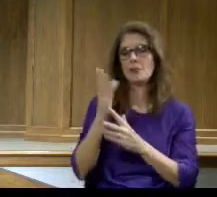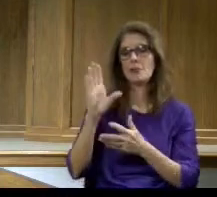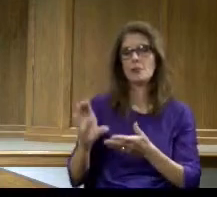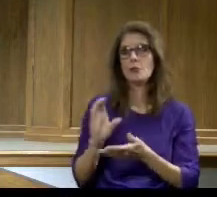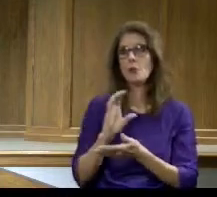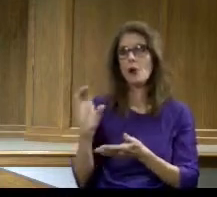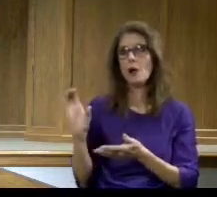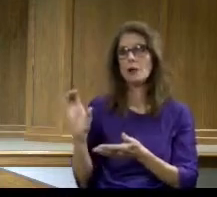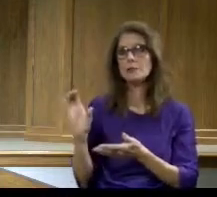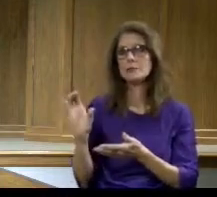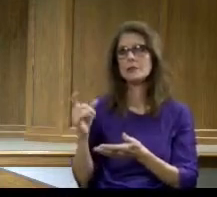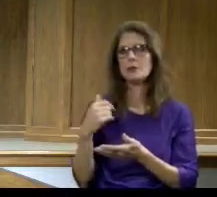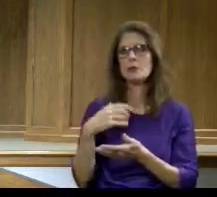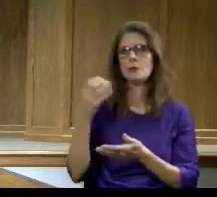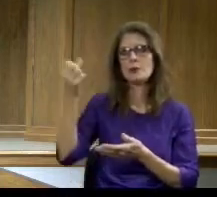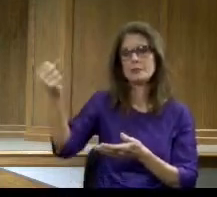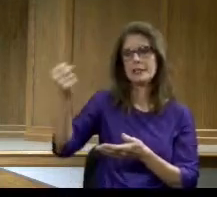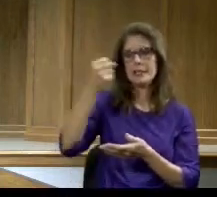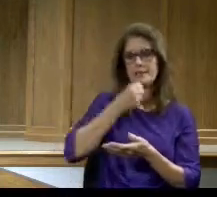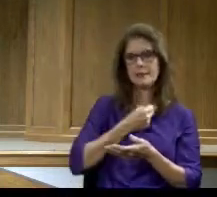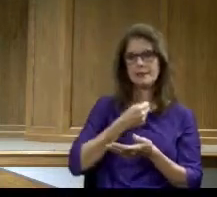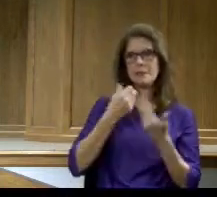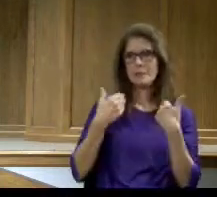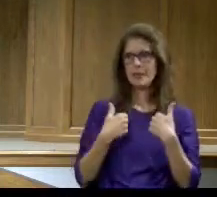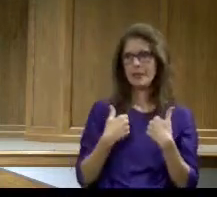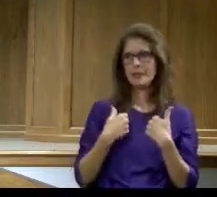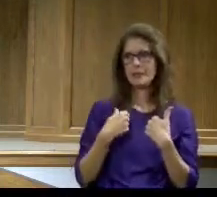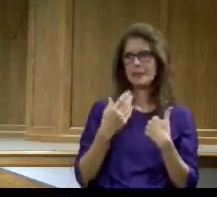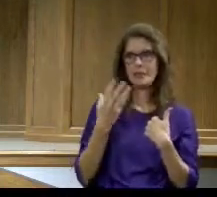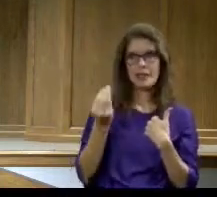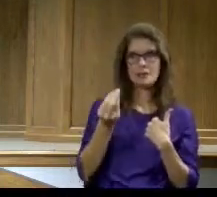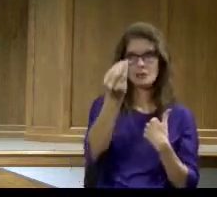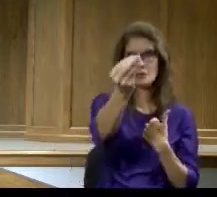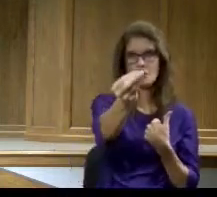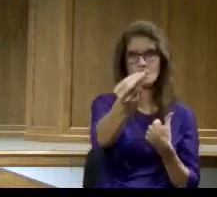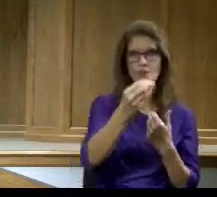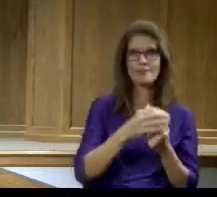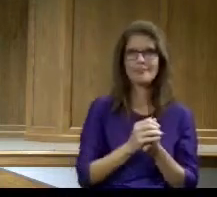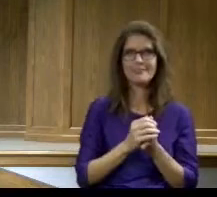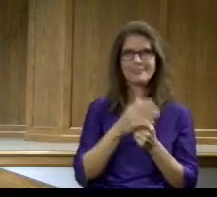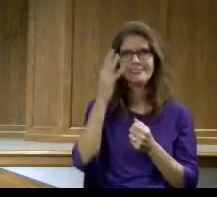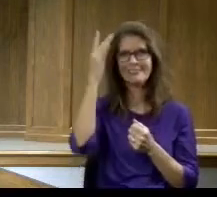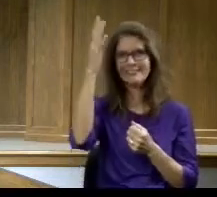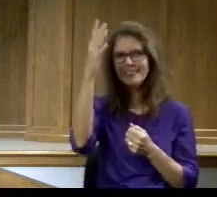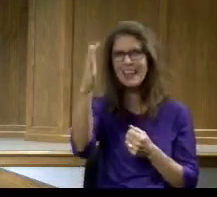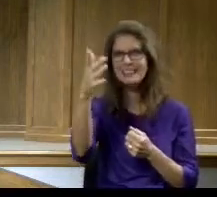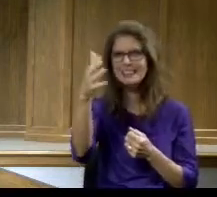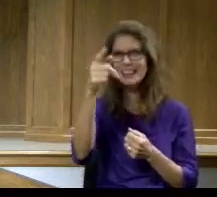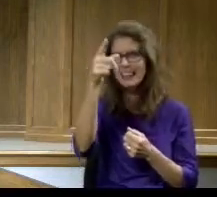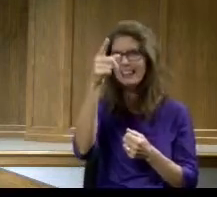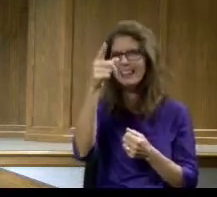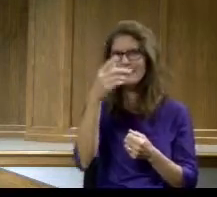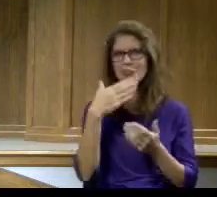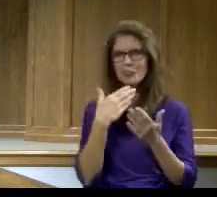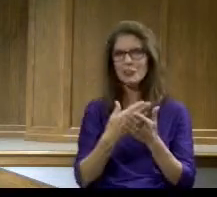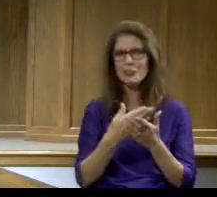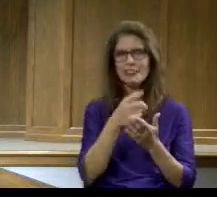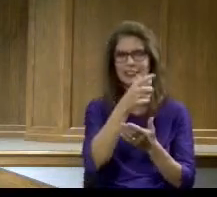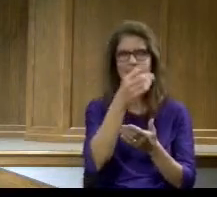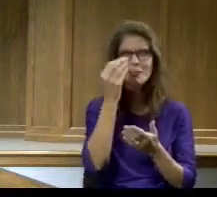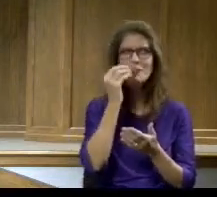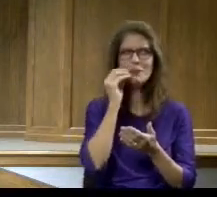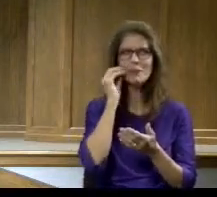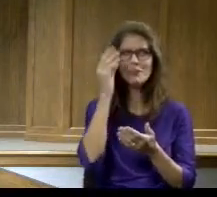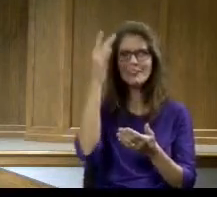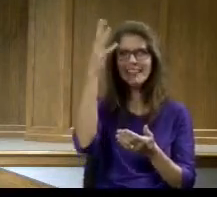it was applied to me and you. My destiny's good. Your destiny is good.